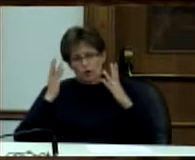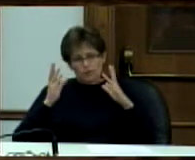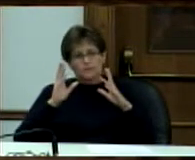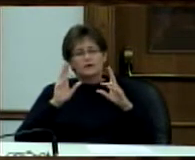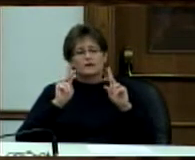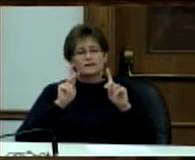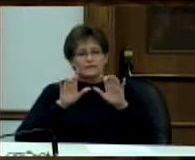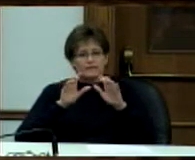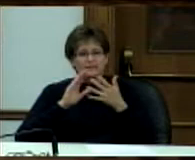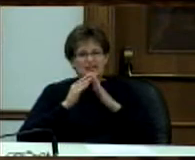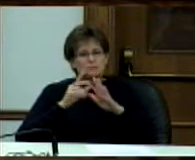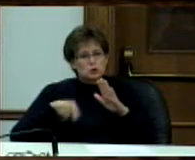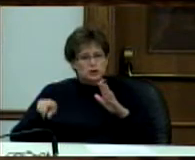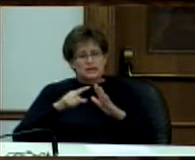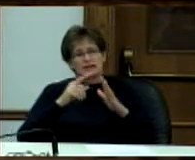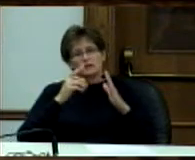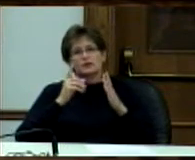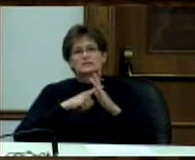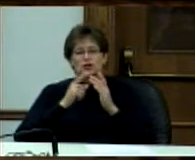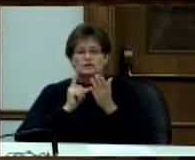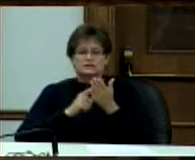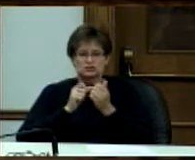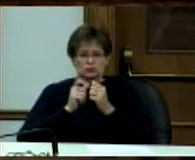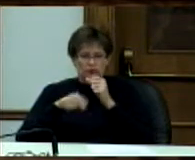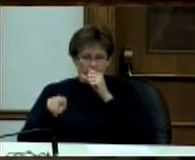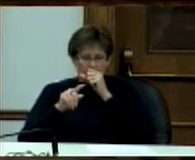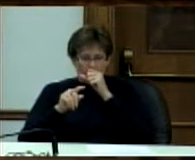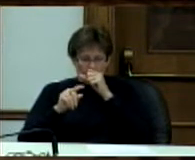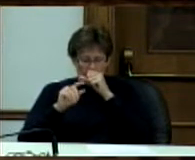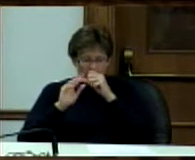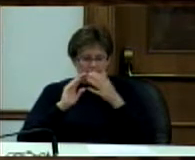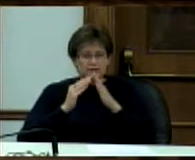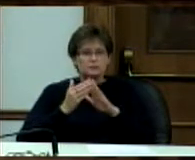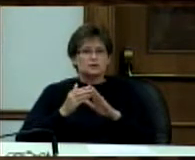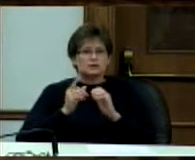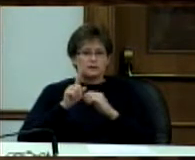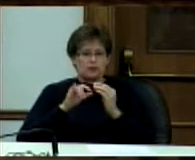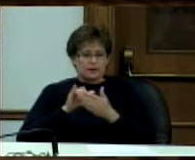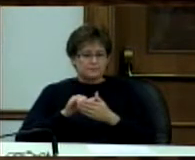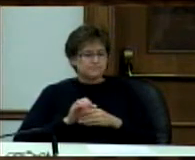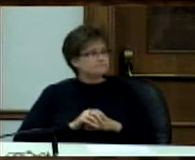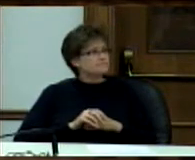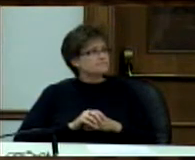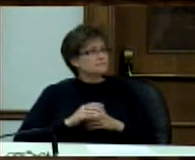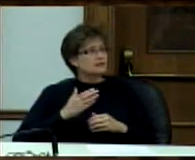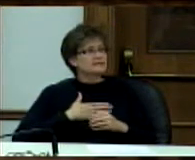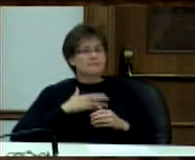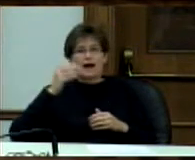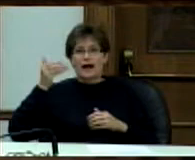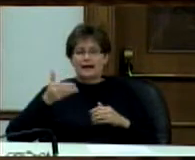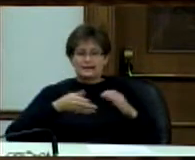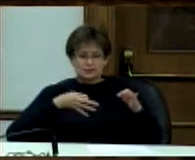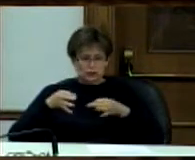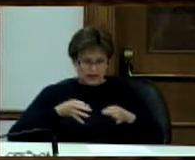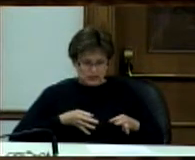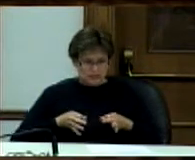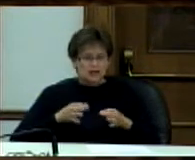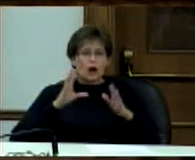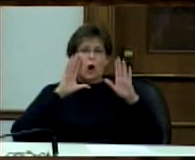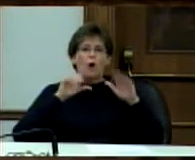what the plans are and begin that discussion in the community about this item. That is my